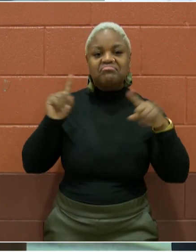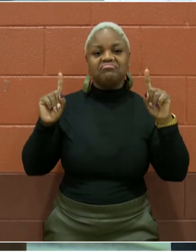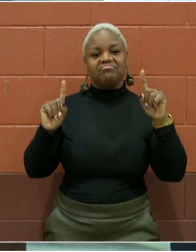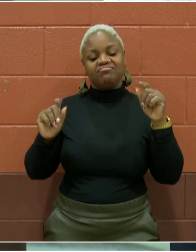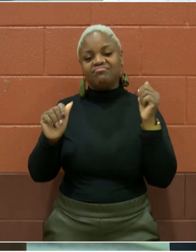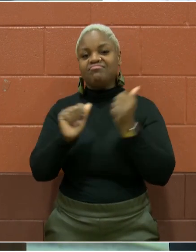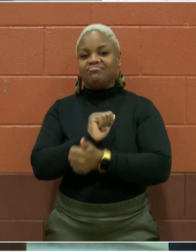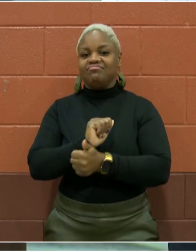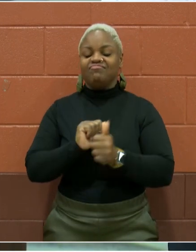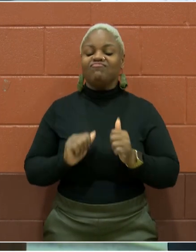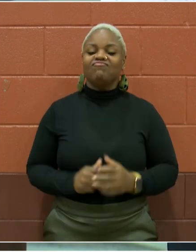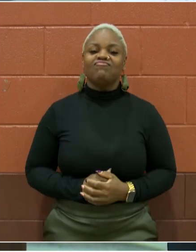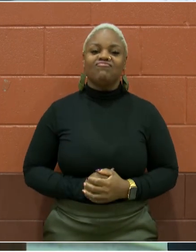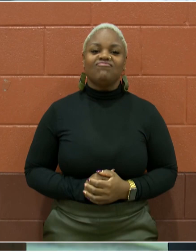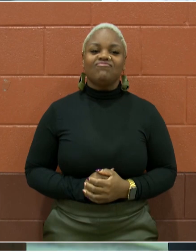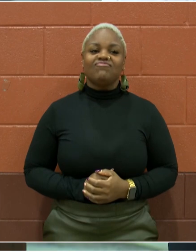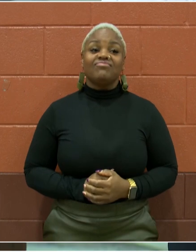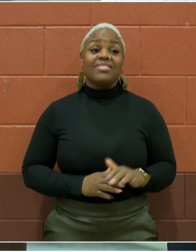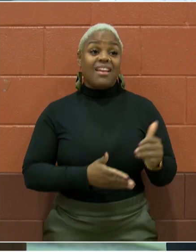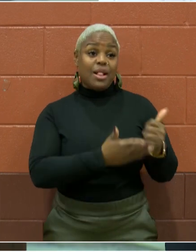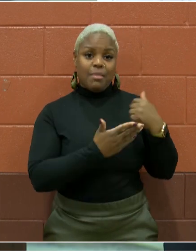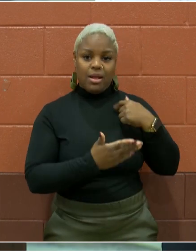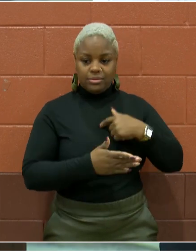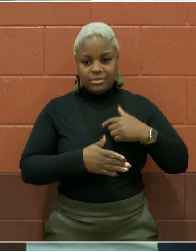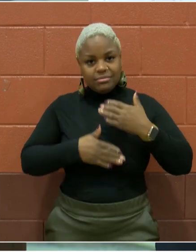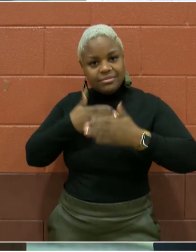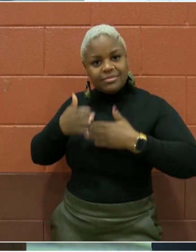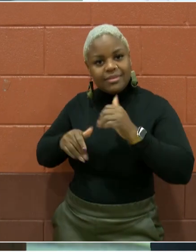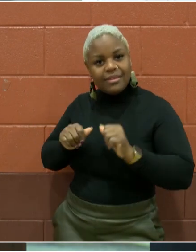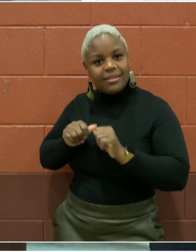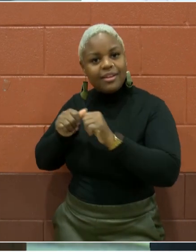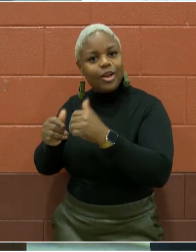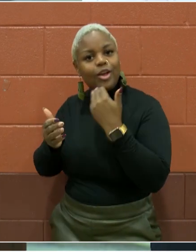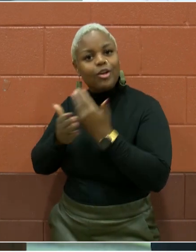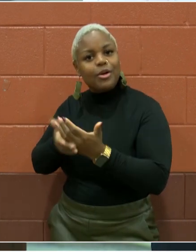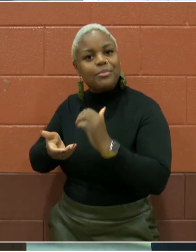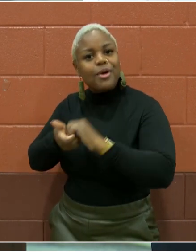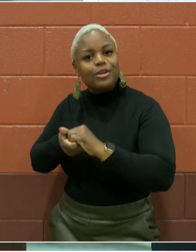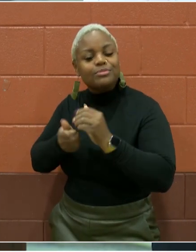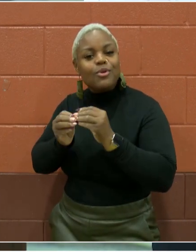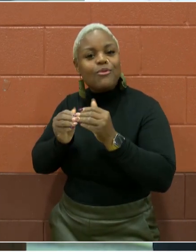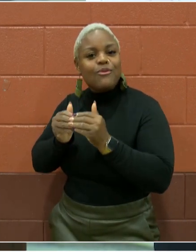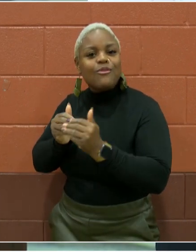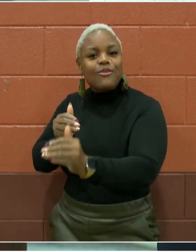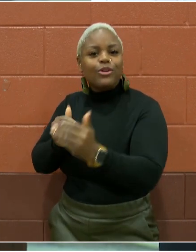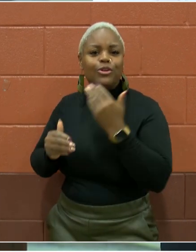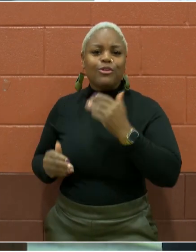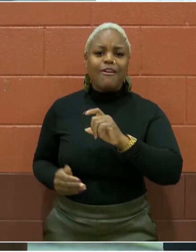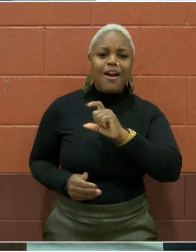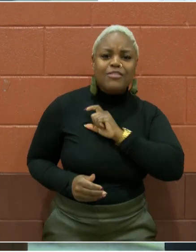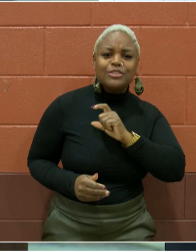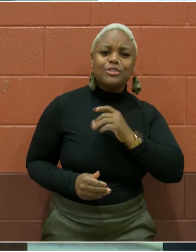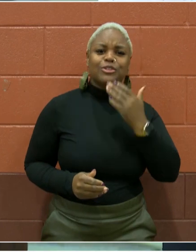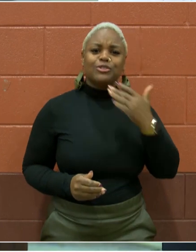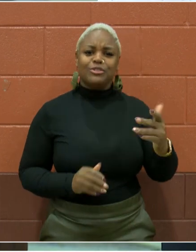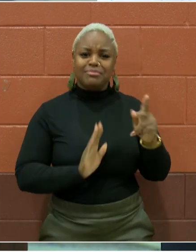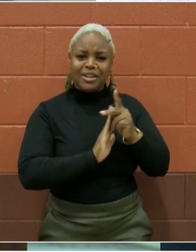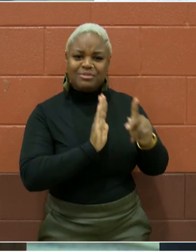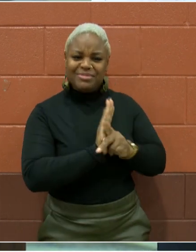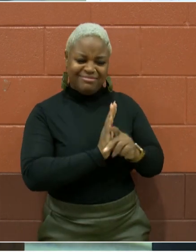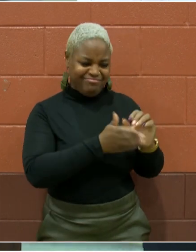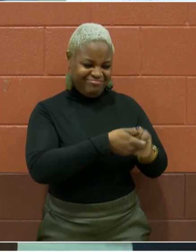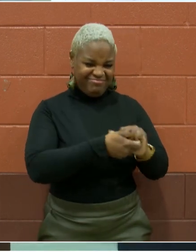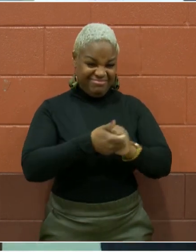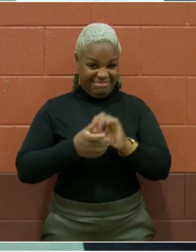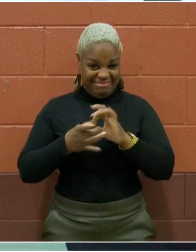by helping us to move forward in these areas: good partnerships, good policing, and good policy. And so with that, I'm going to turn it over to Chief